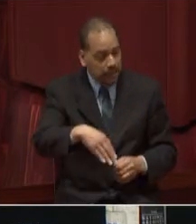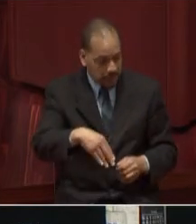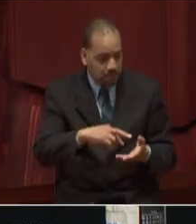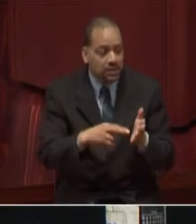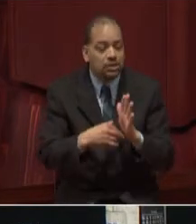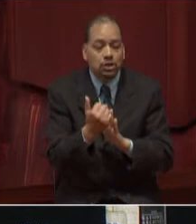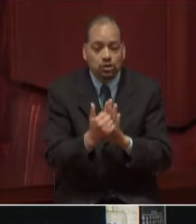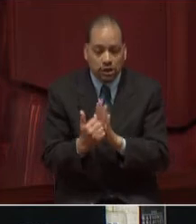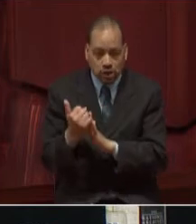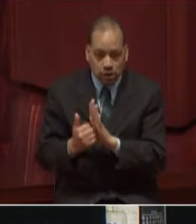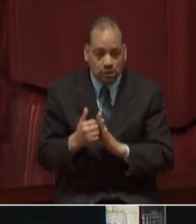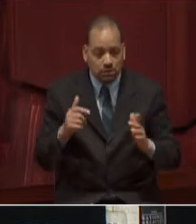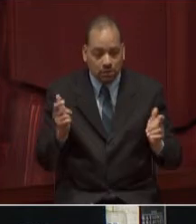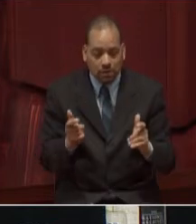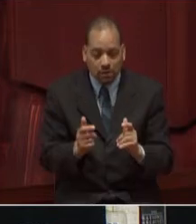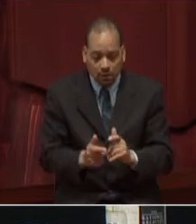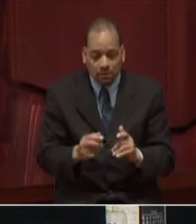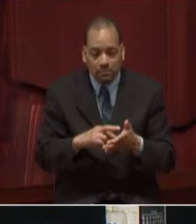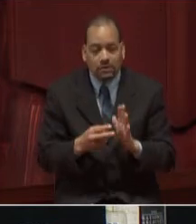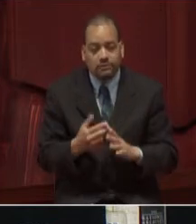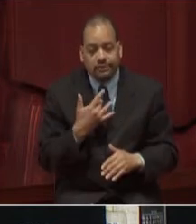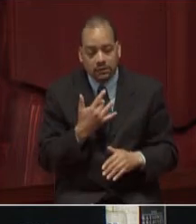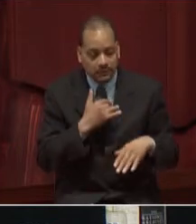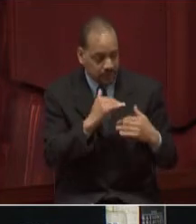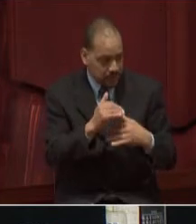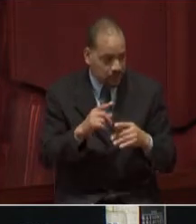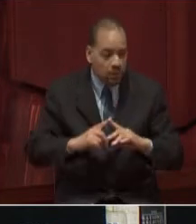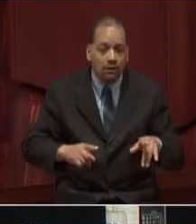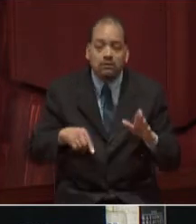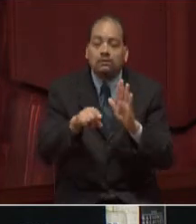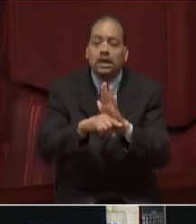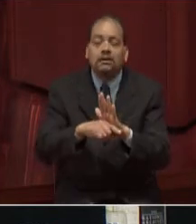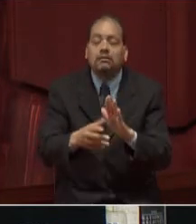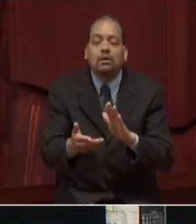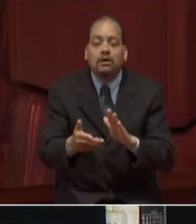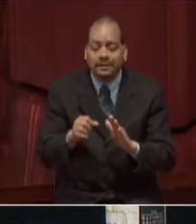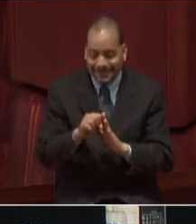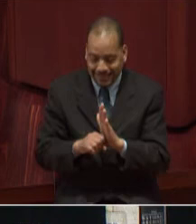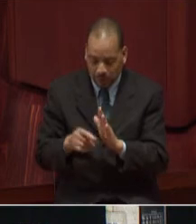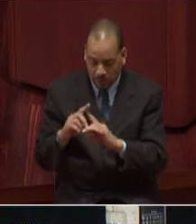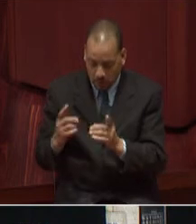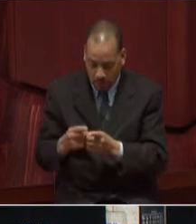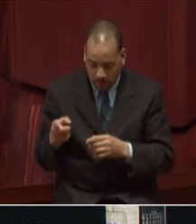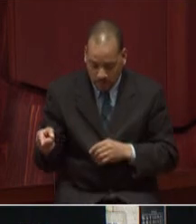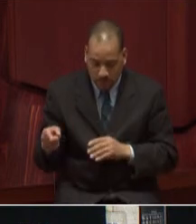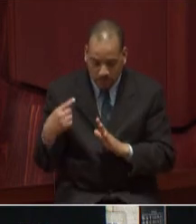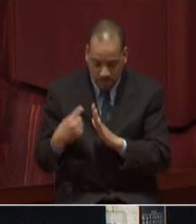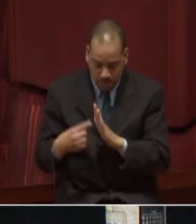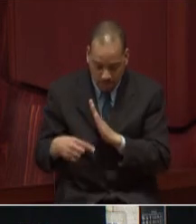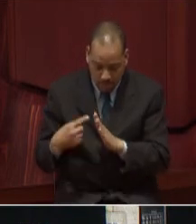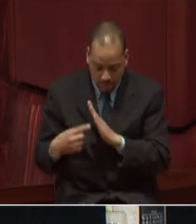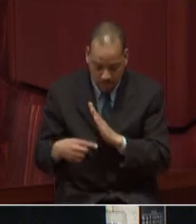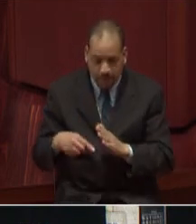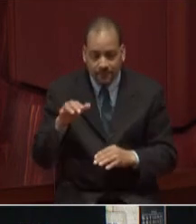be constricted. And, of course, it was a dramatic opening. But the disadvantage was, for example, the State Department criticized the Shanghai